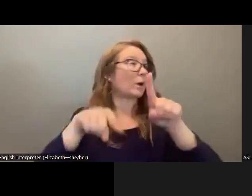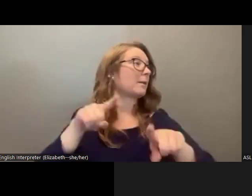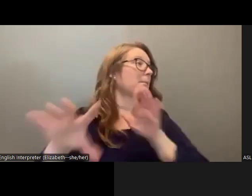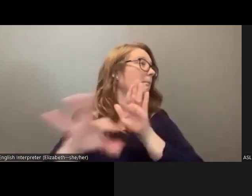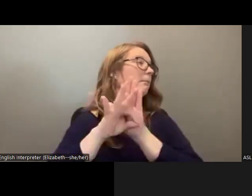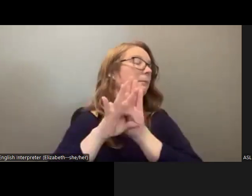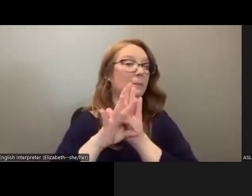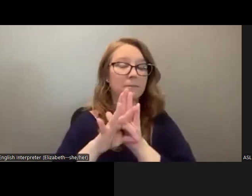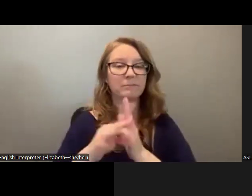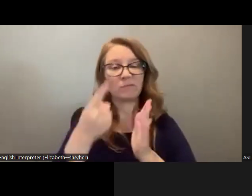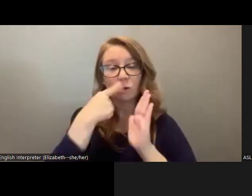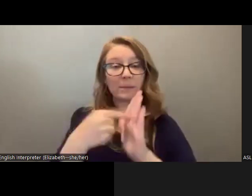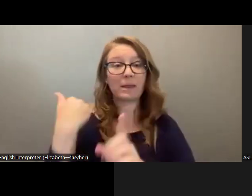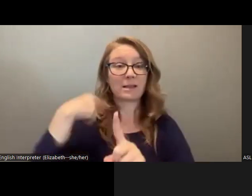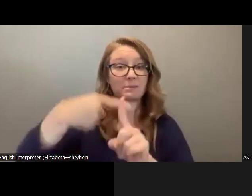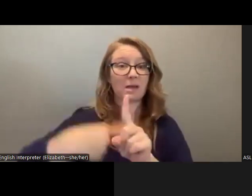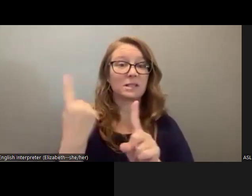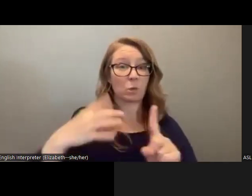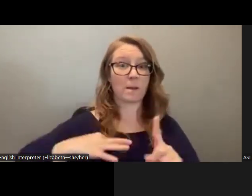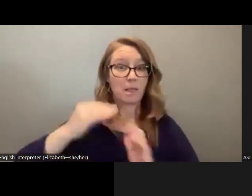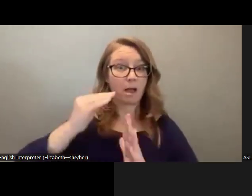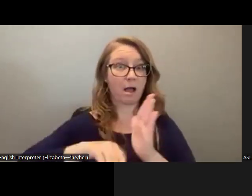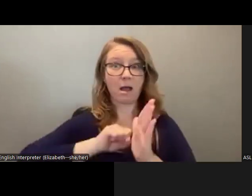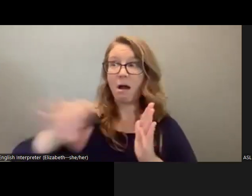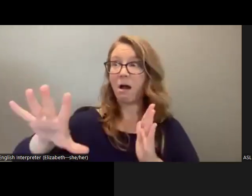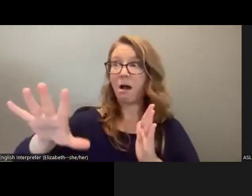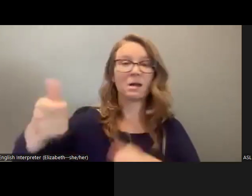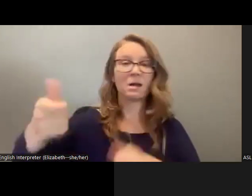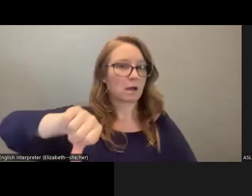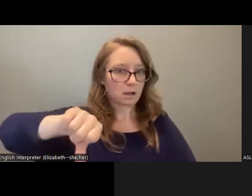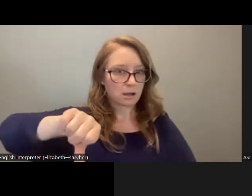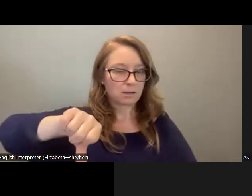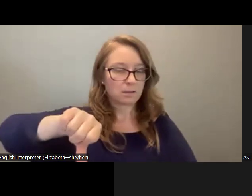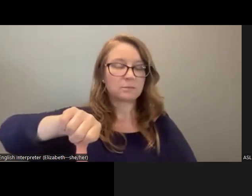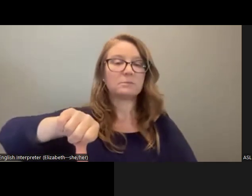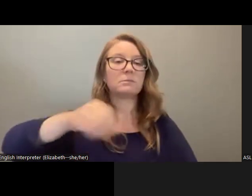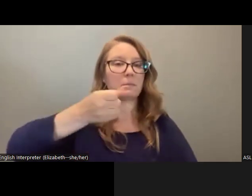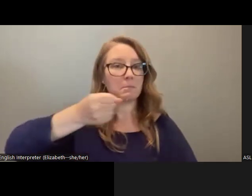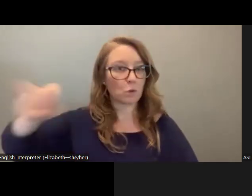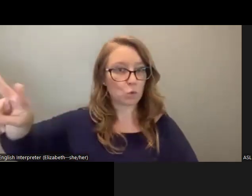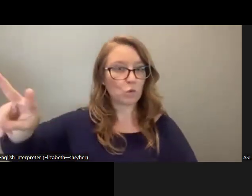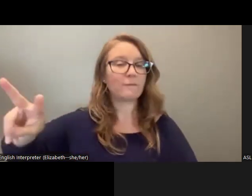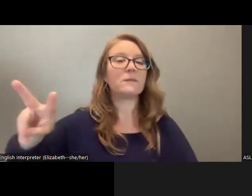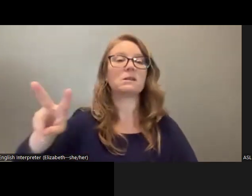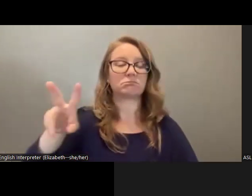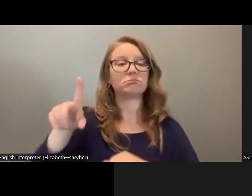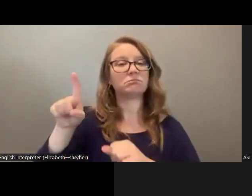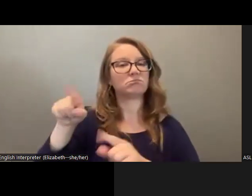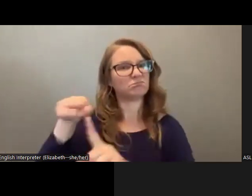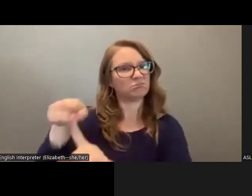someone applied last month, got denied, and they move or whatever, right? They should be